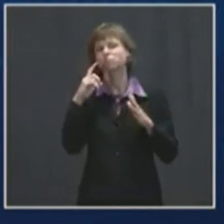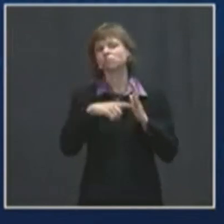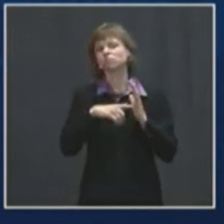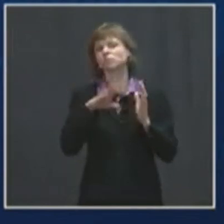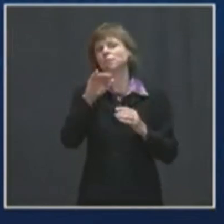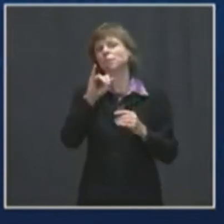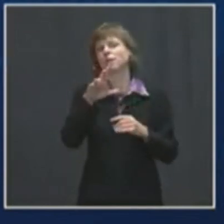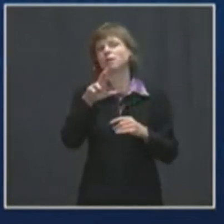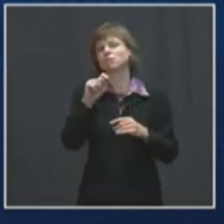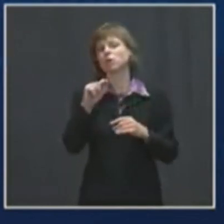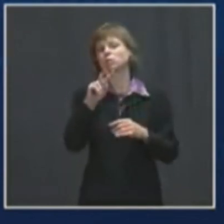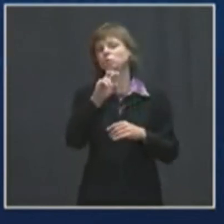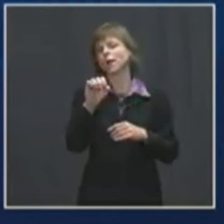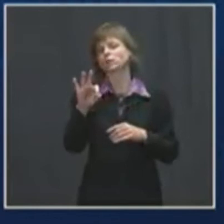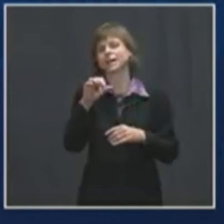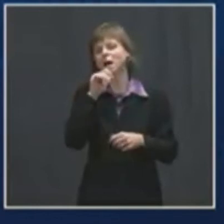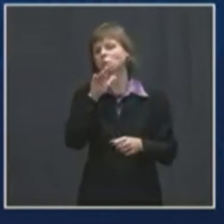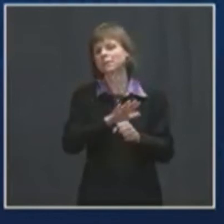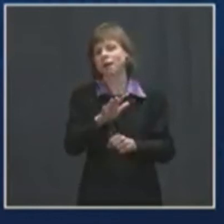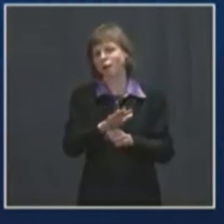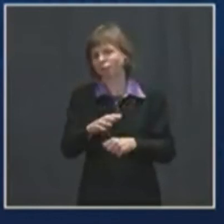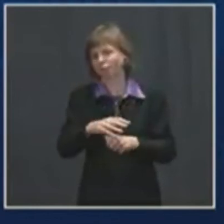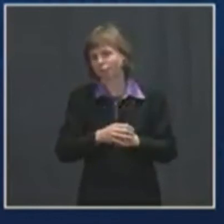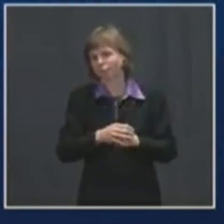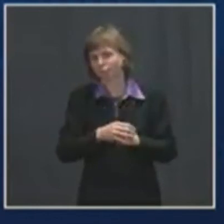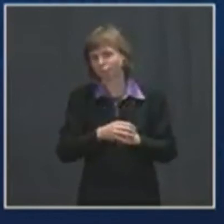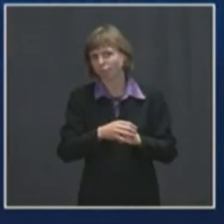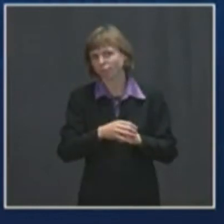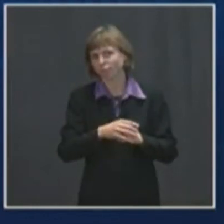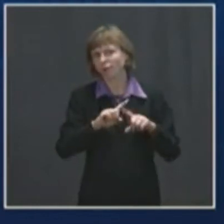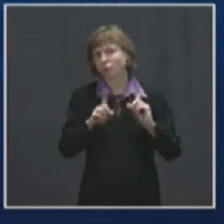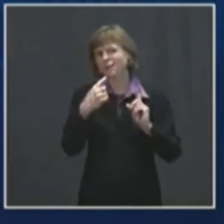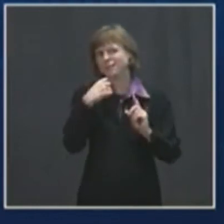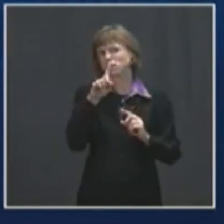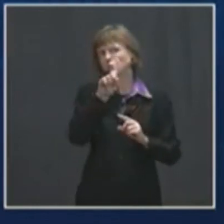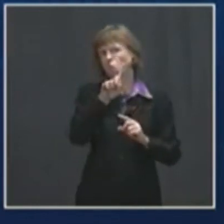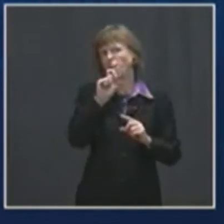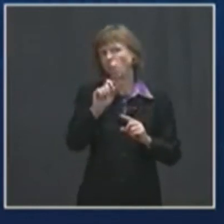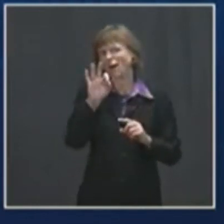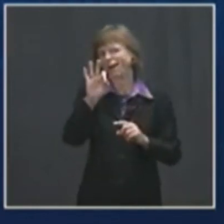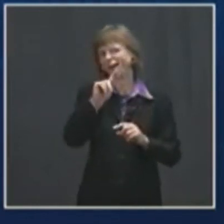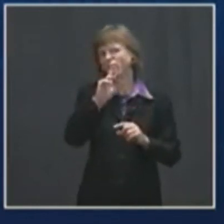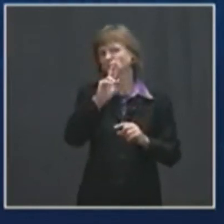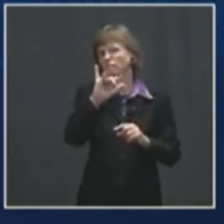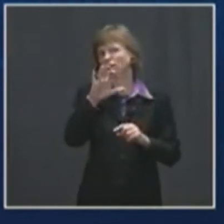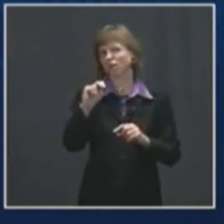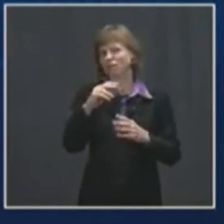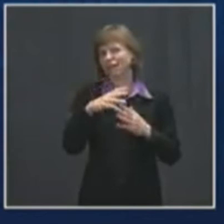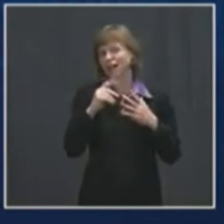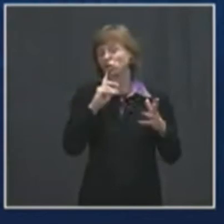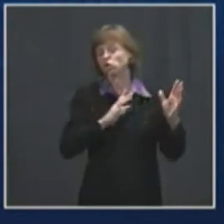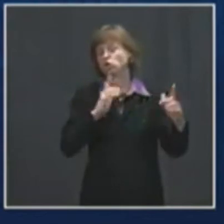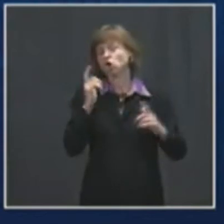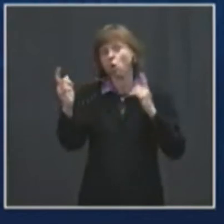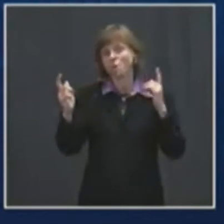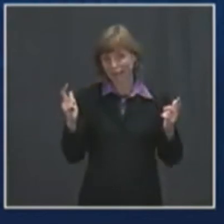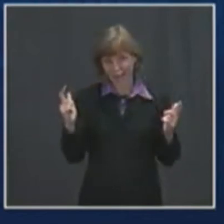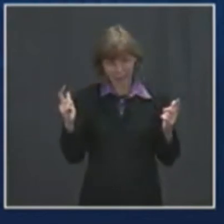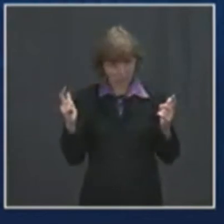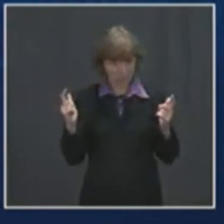admission, he says didn't go far enough. But he says that this $1.9 trillion proposal is so big that it